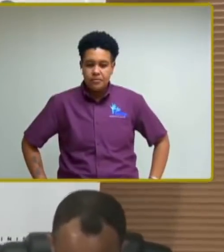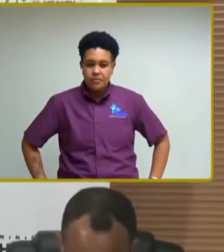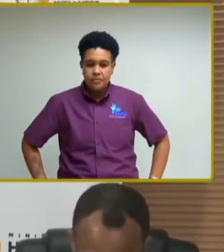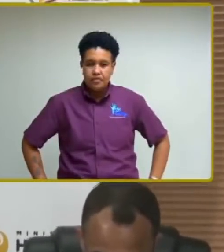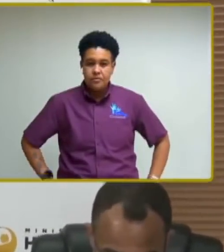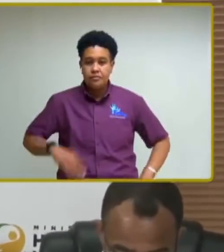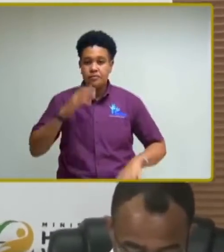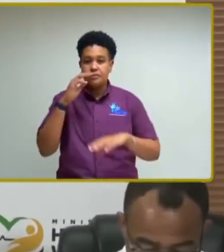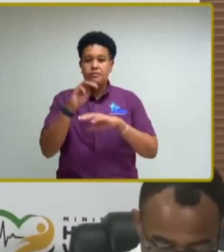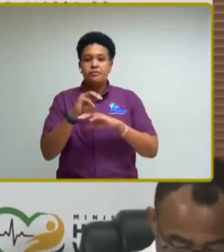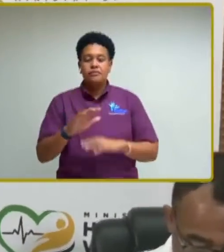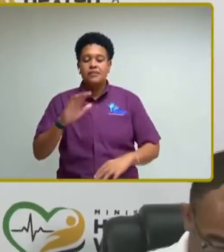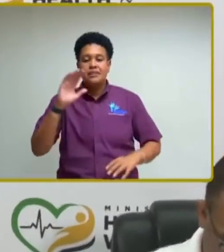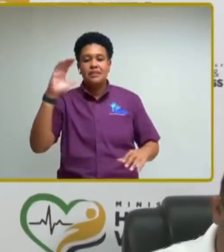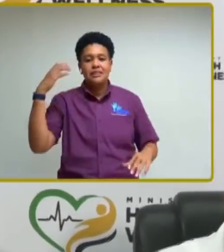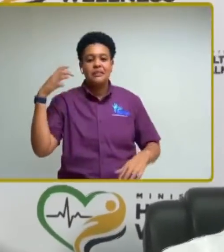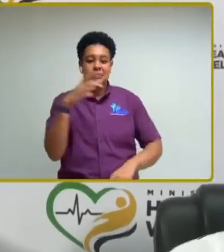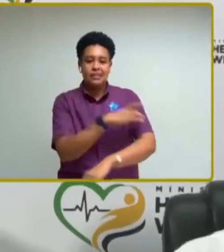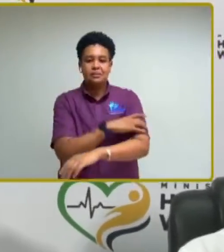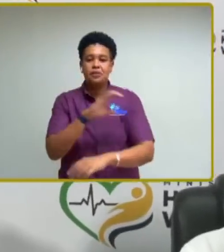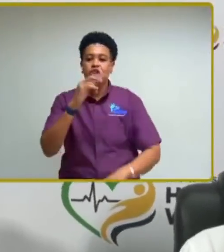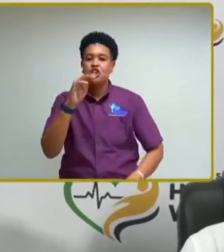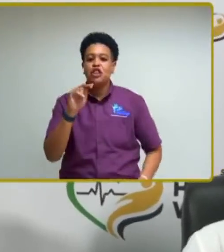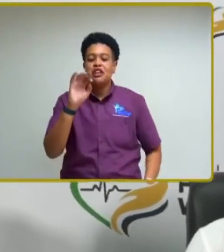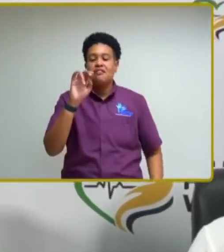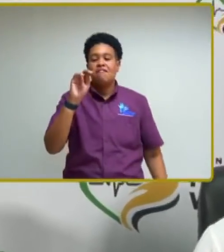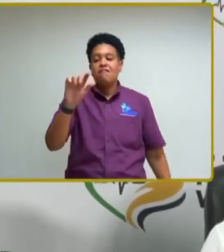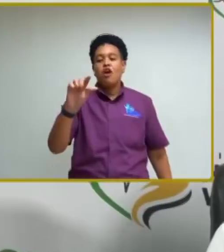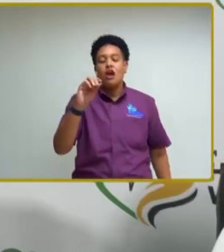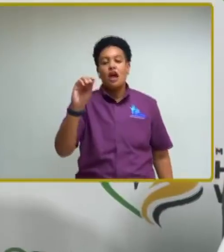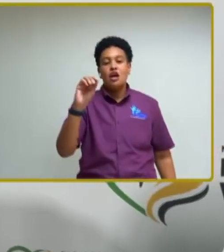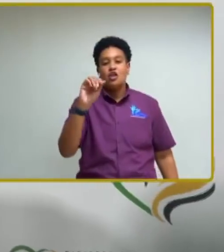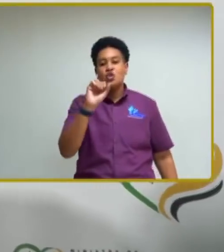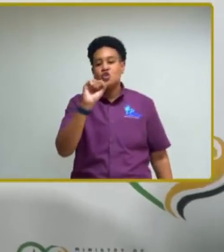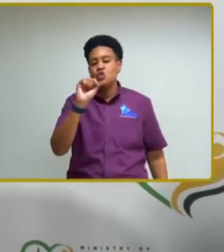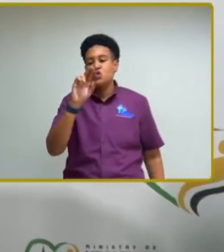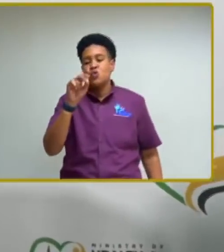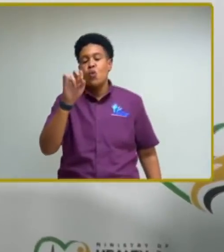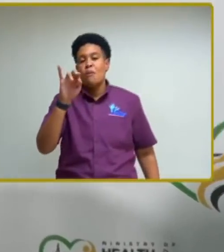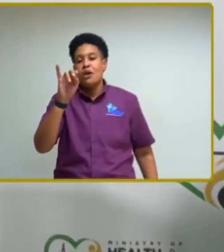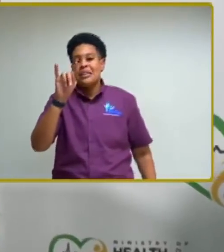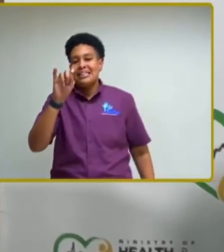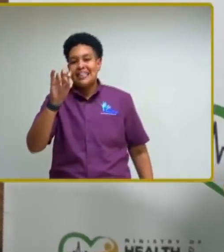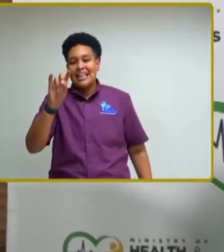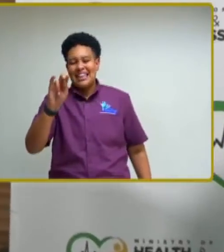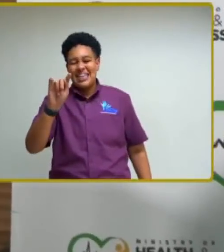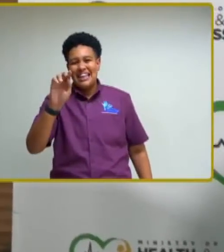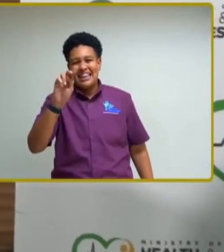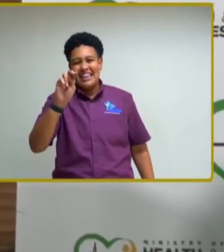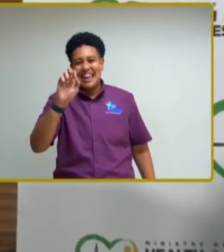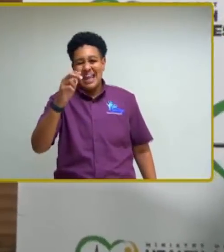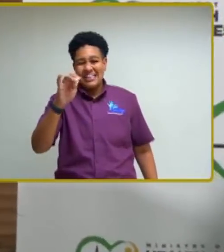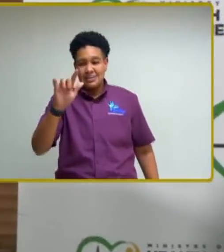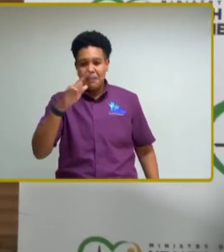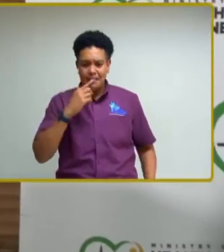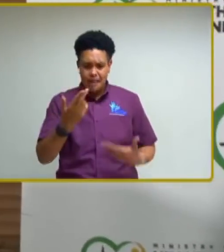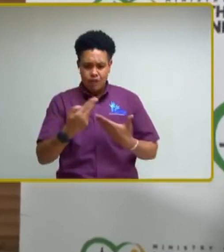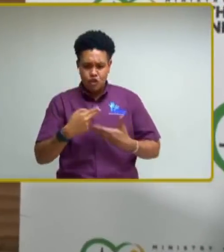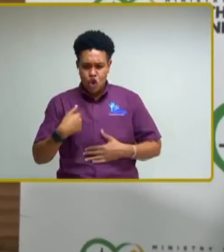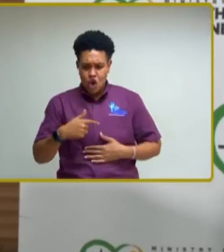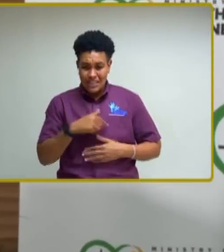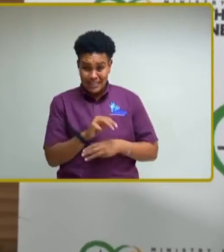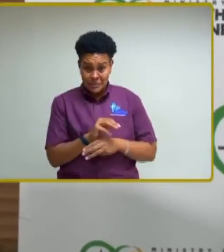Captain Chin Fong and Superintendent Nesbeth, thank you for joining us. Minister,